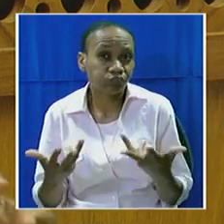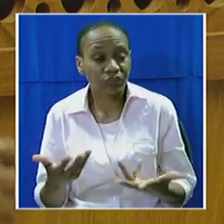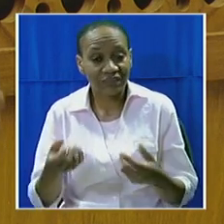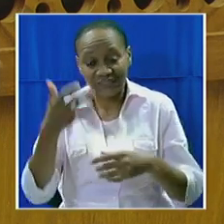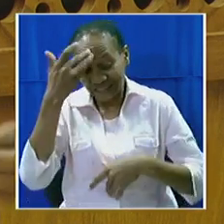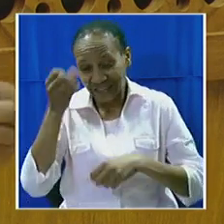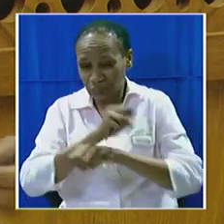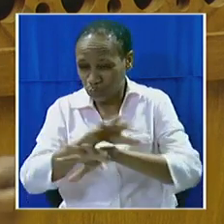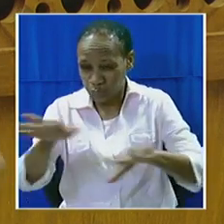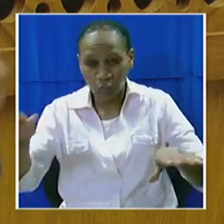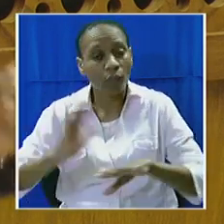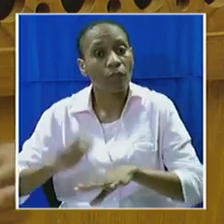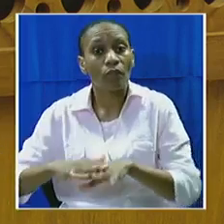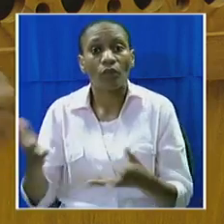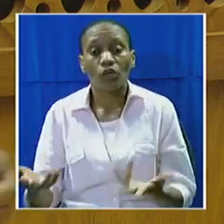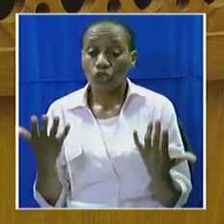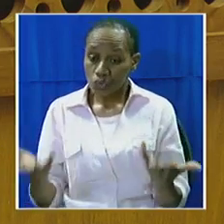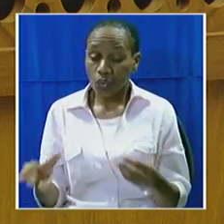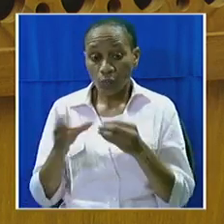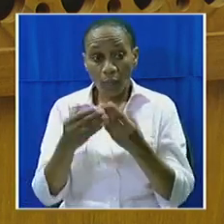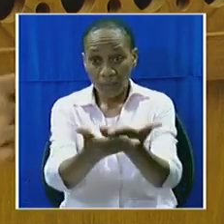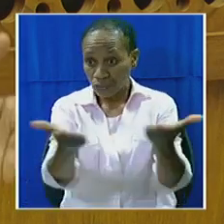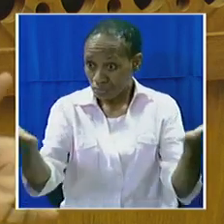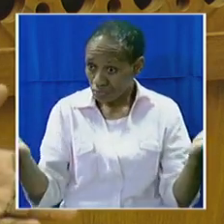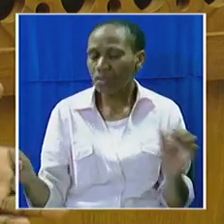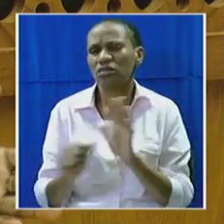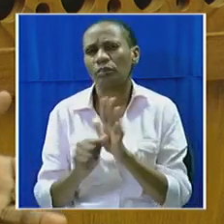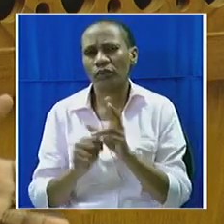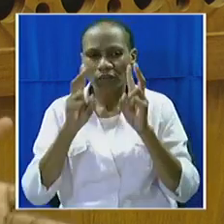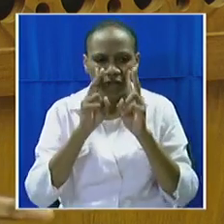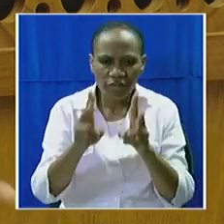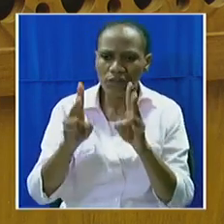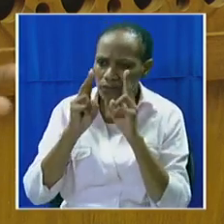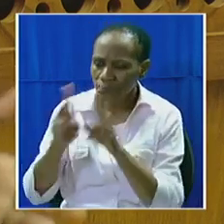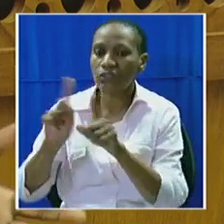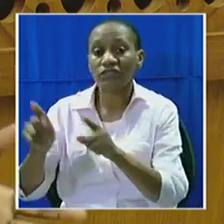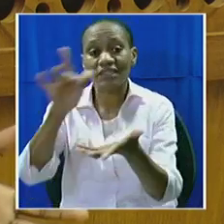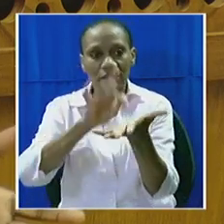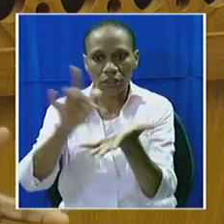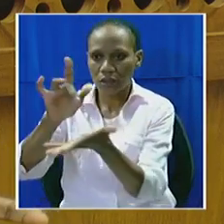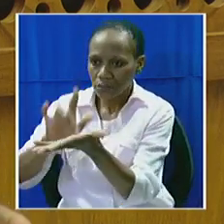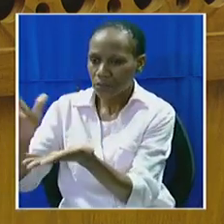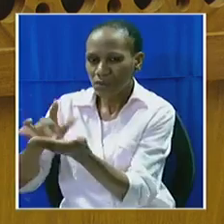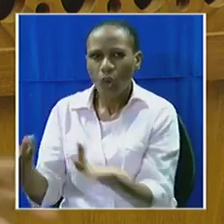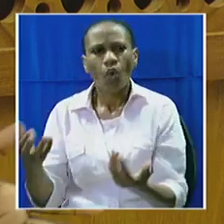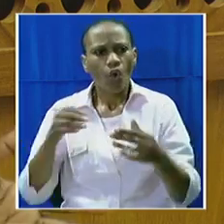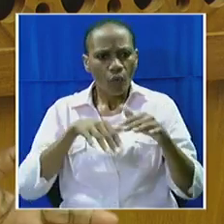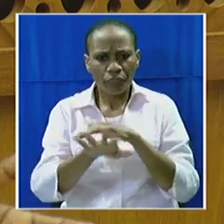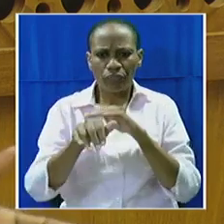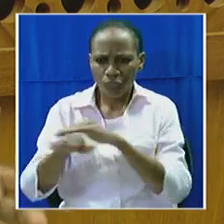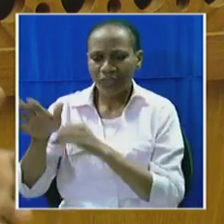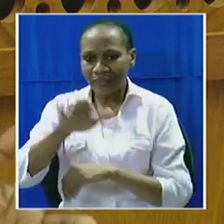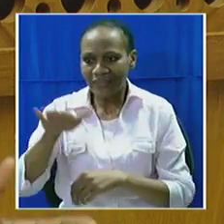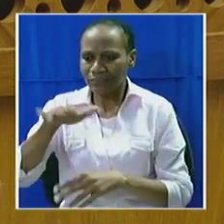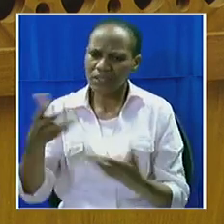outbreak. It is important, therefore, for the members in this House to go visit these facilities. Our ports of entry, you are welcome to